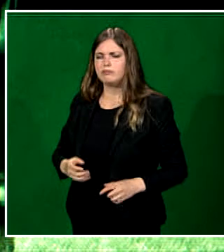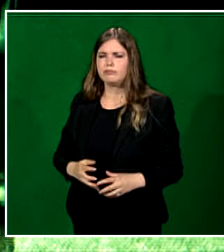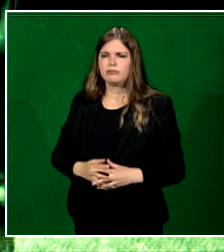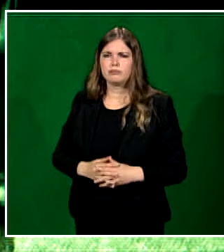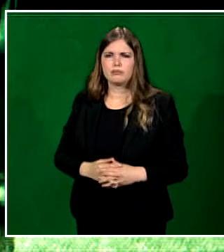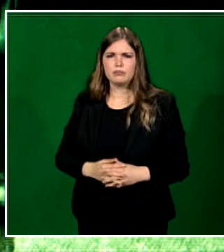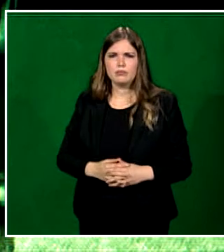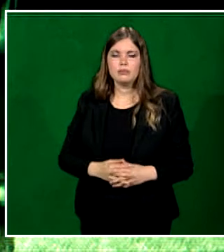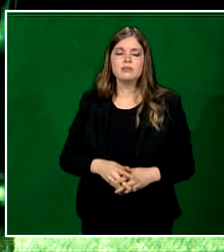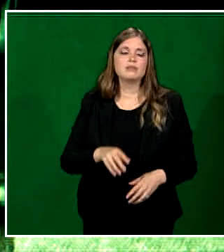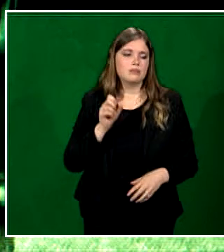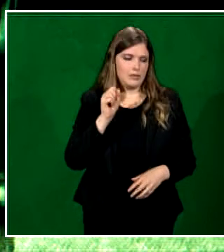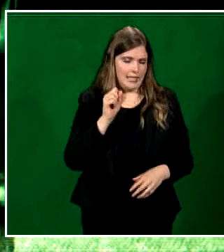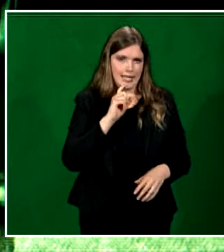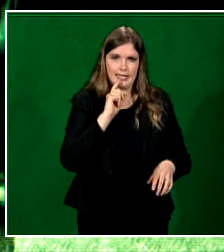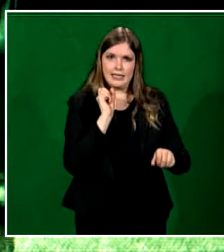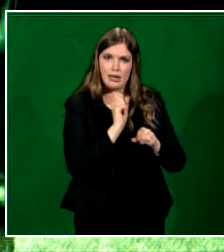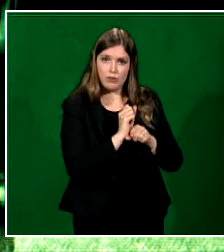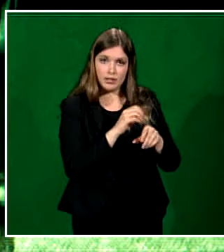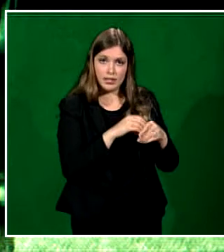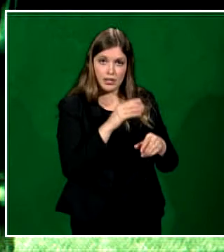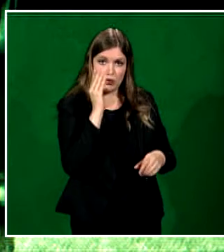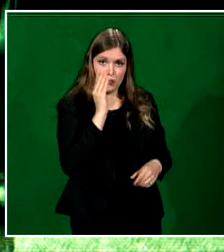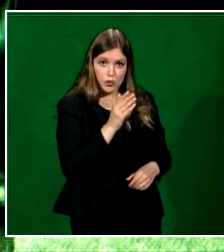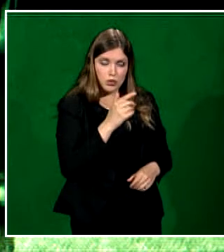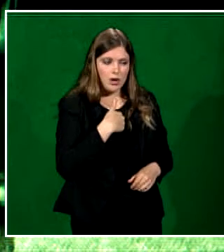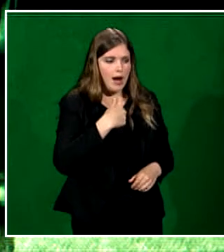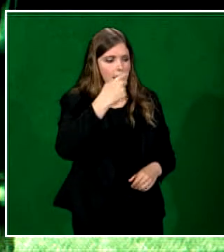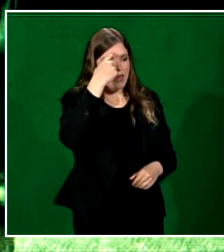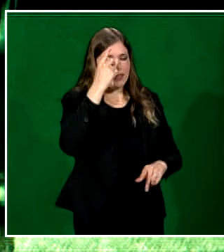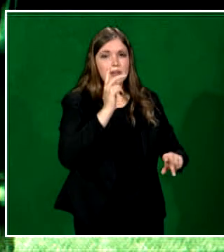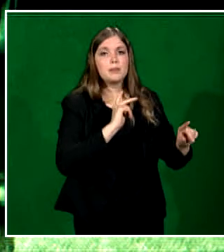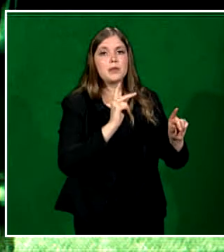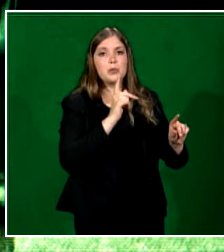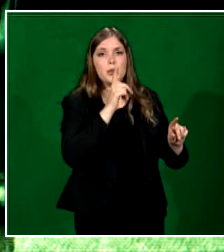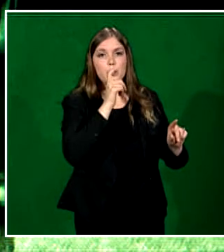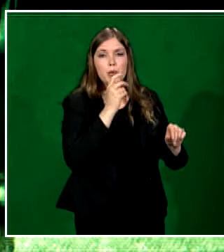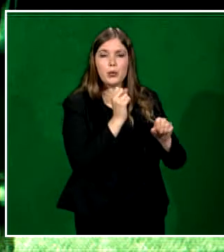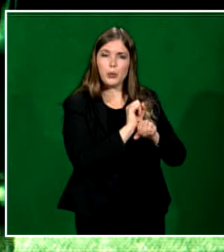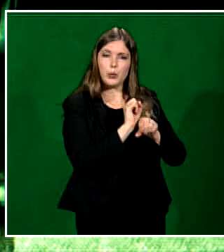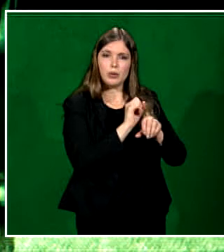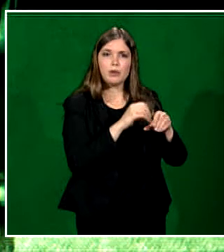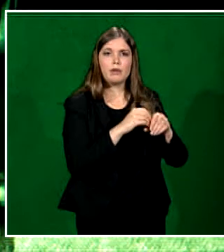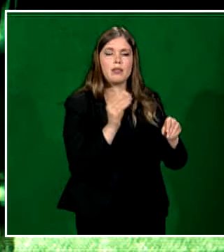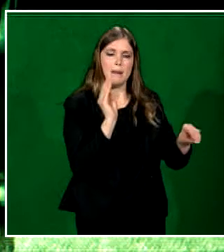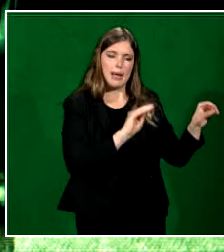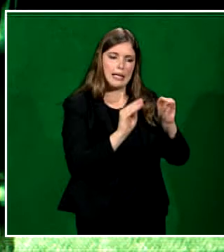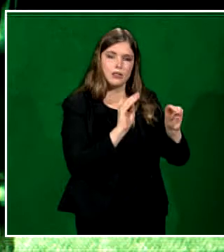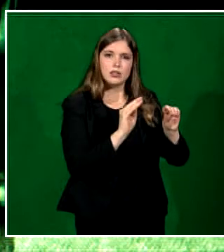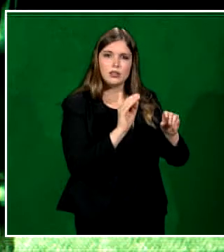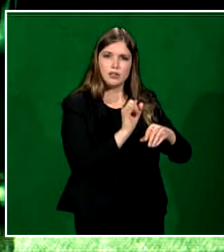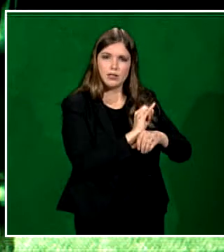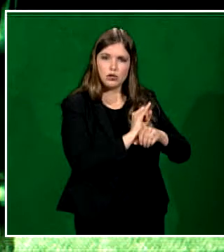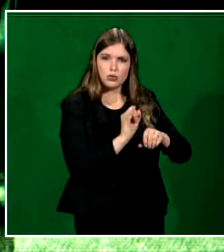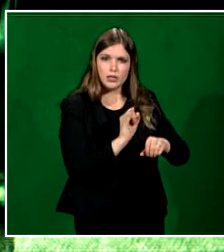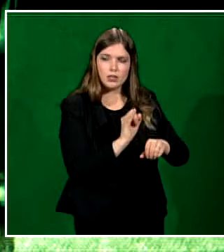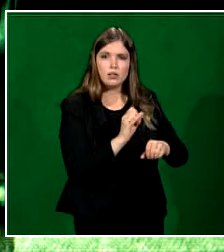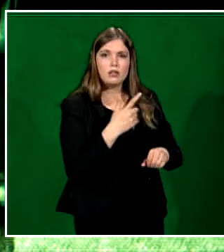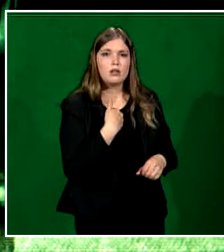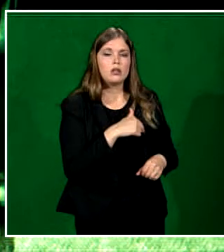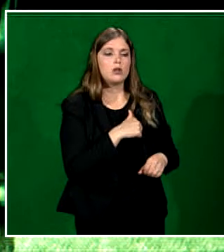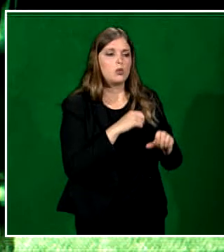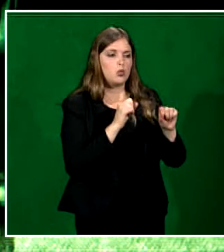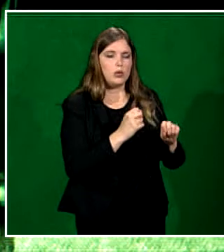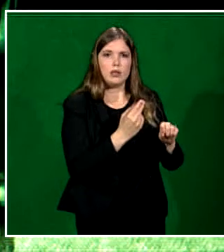Yes, definitely. In the future, I think if we have left the packaging industry, a better alternative would be cutlery that we did try